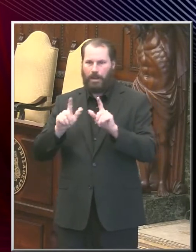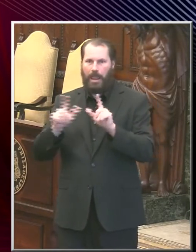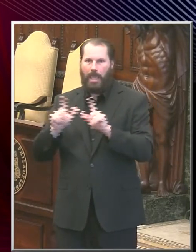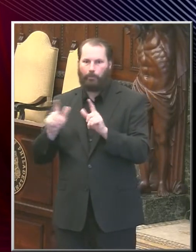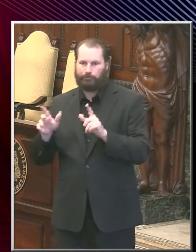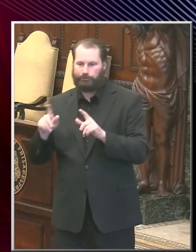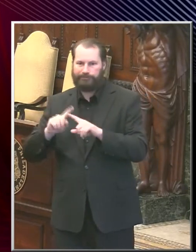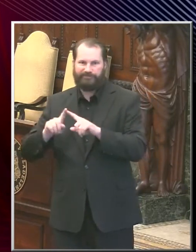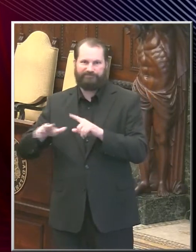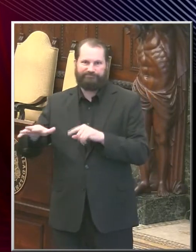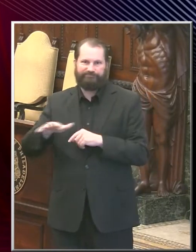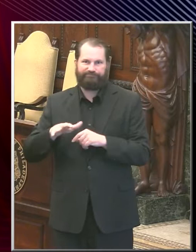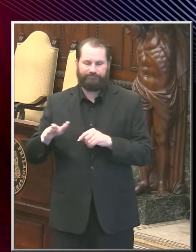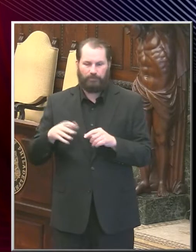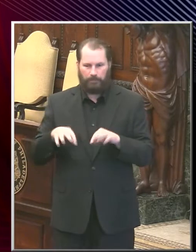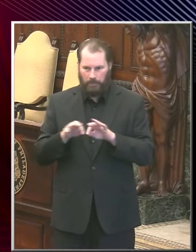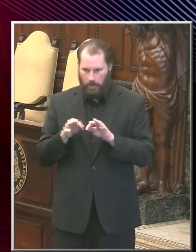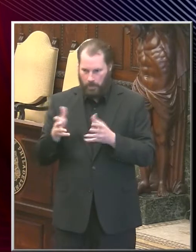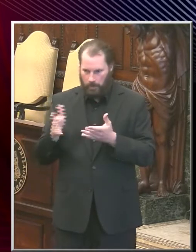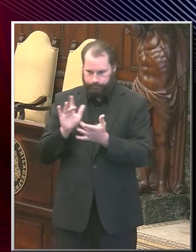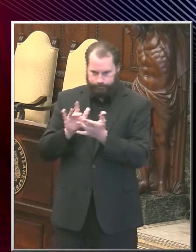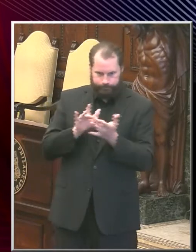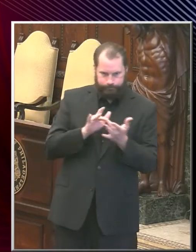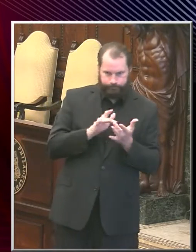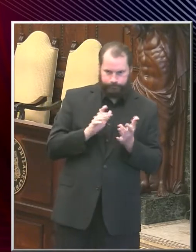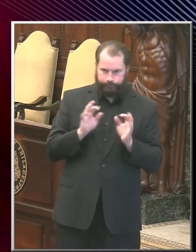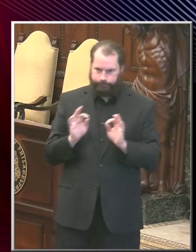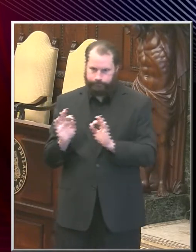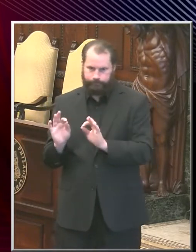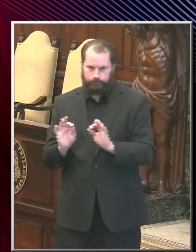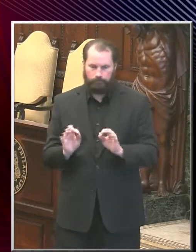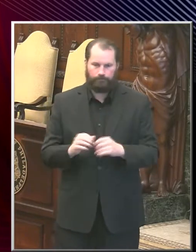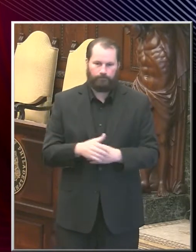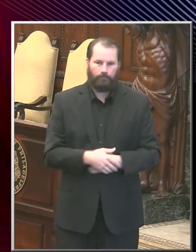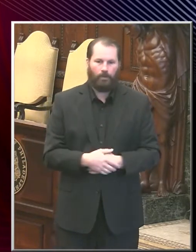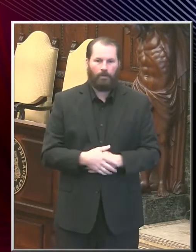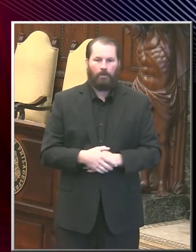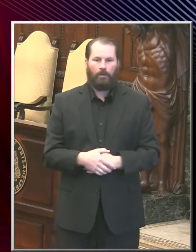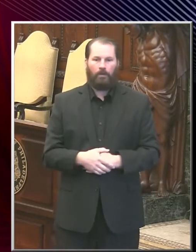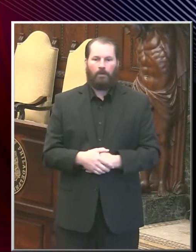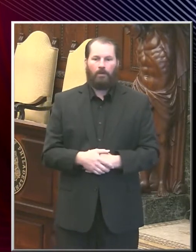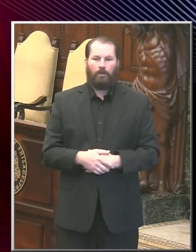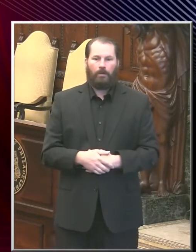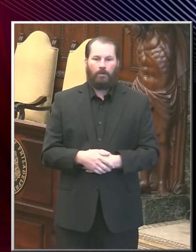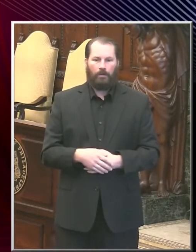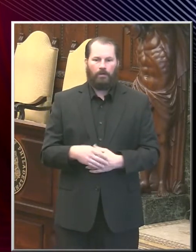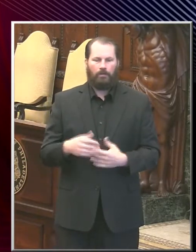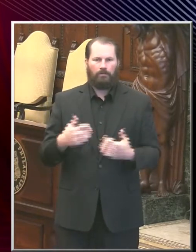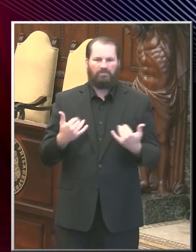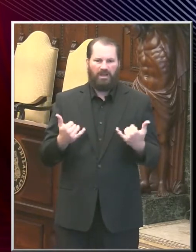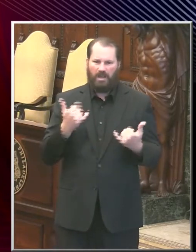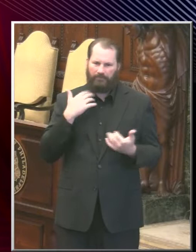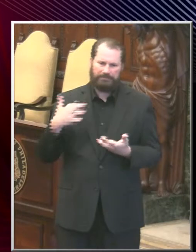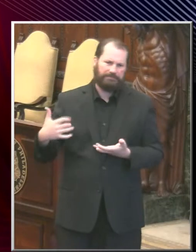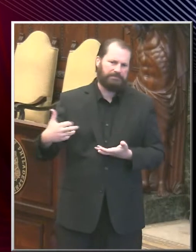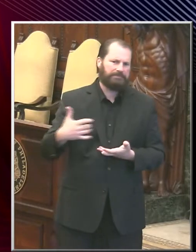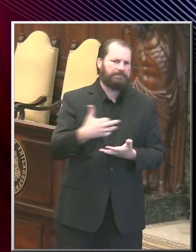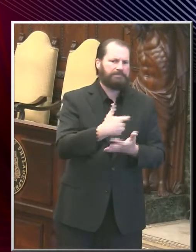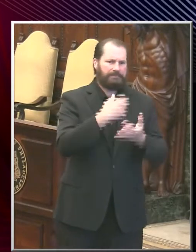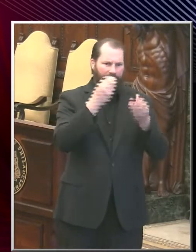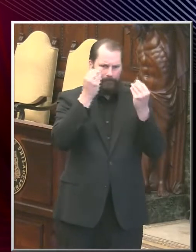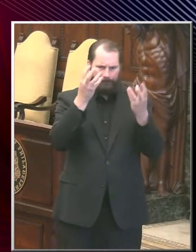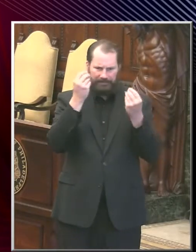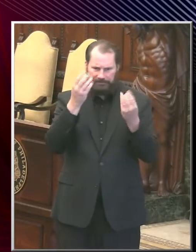of training that staff. Now that staff has to maintain an awful lot of information these days to keep track of a lot of information as